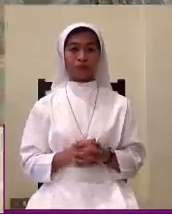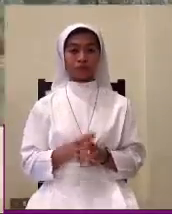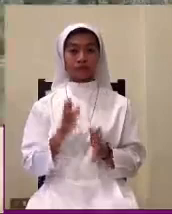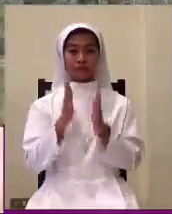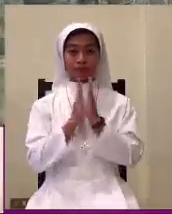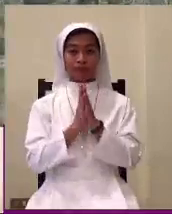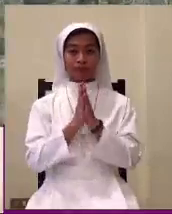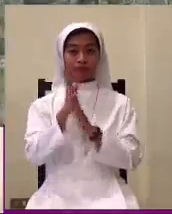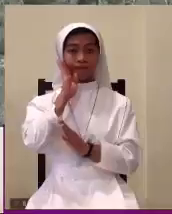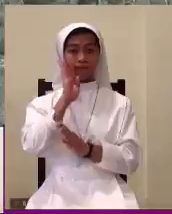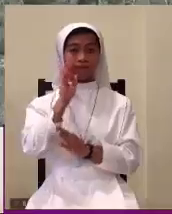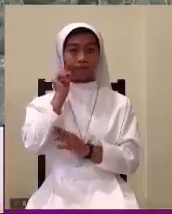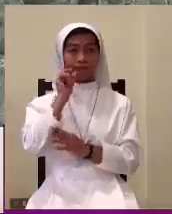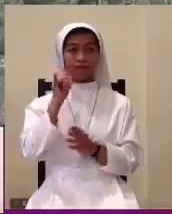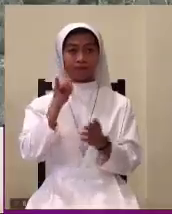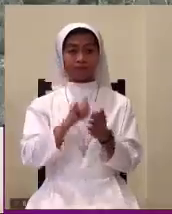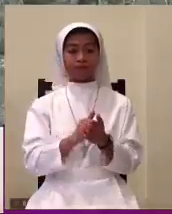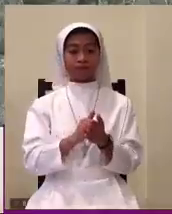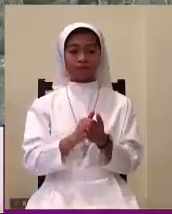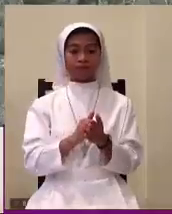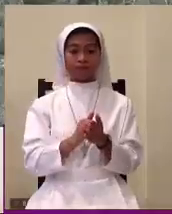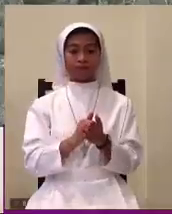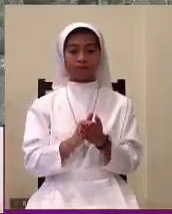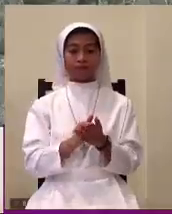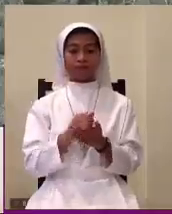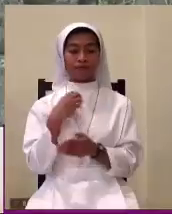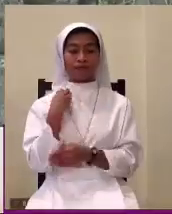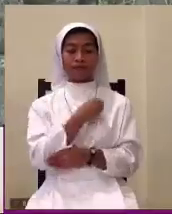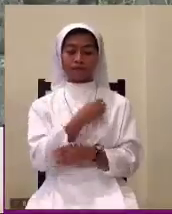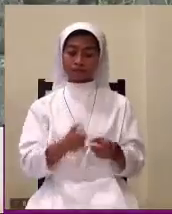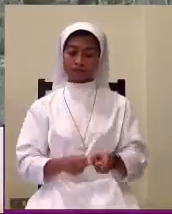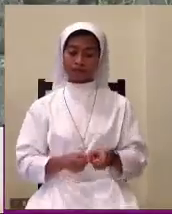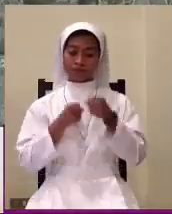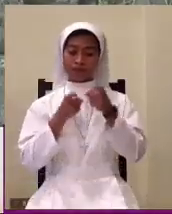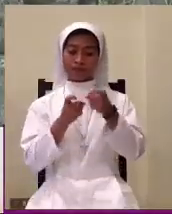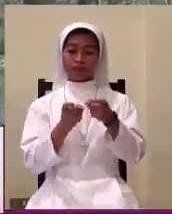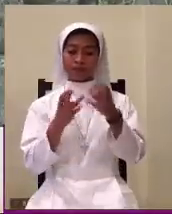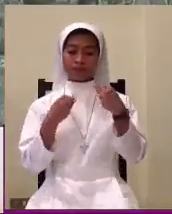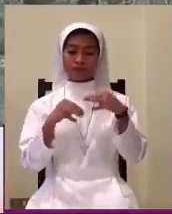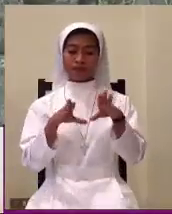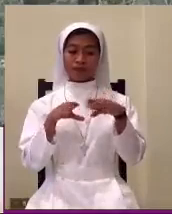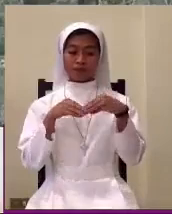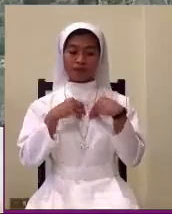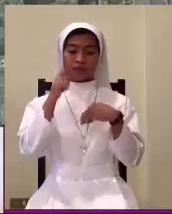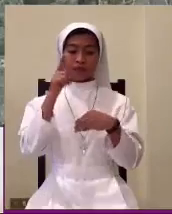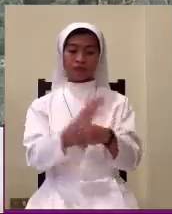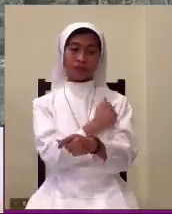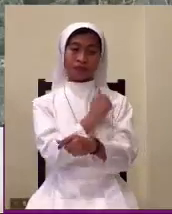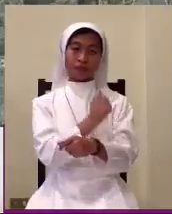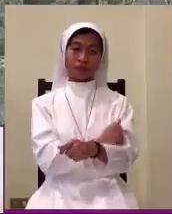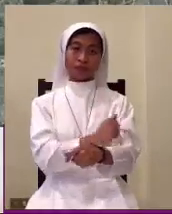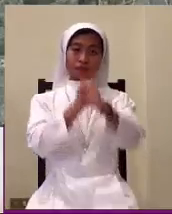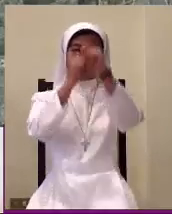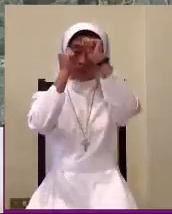Pray, my brothers and sisters, that our sacrifice may be acceptable to God, the Almighty